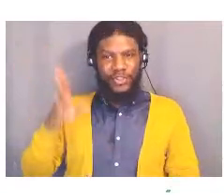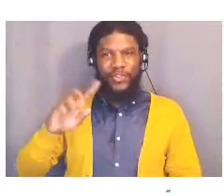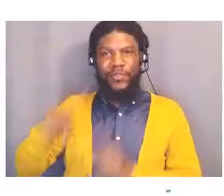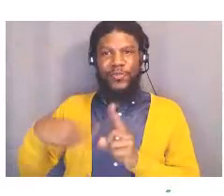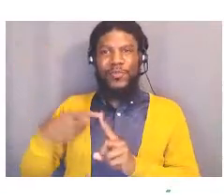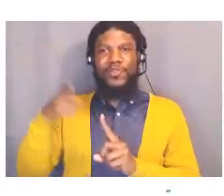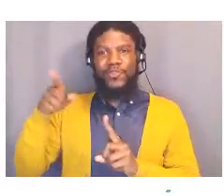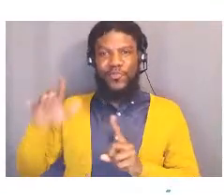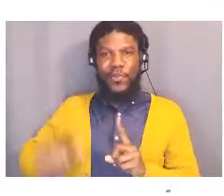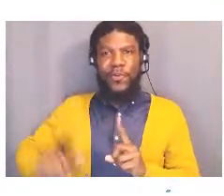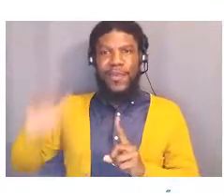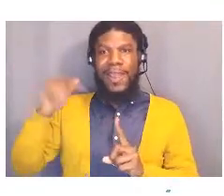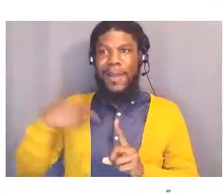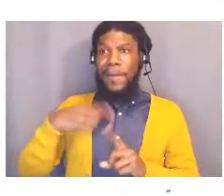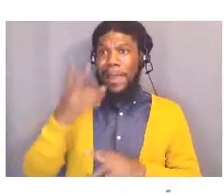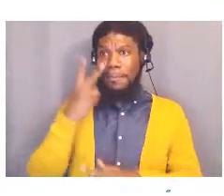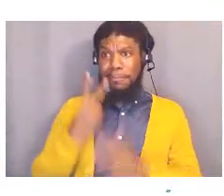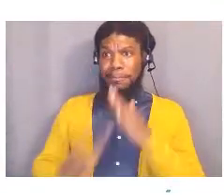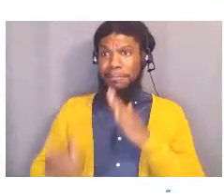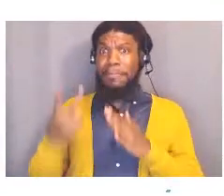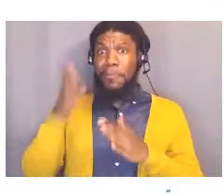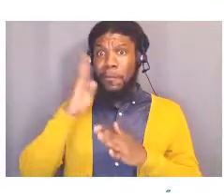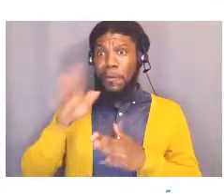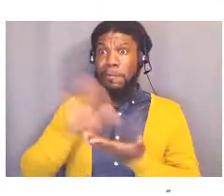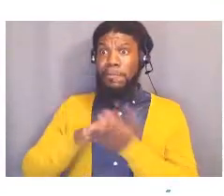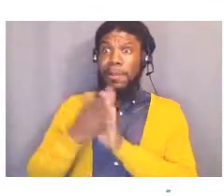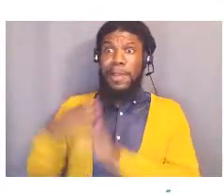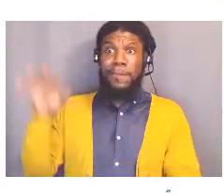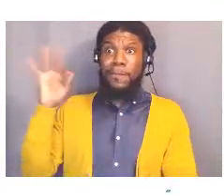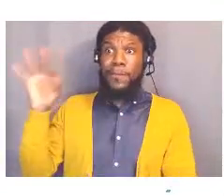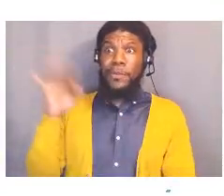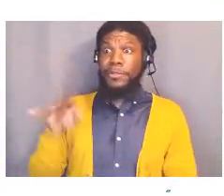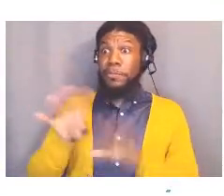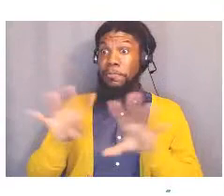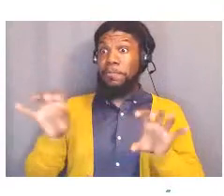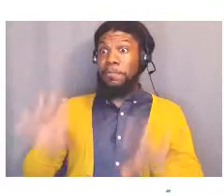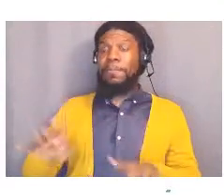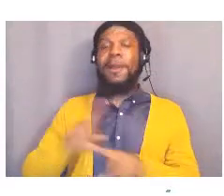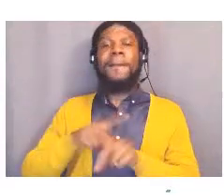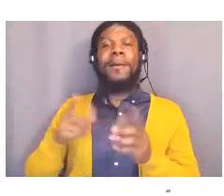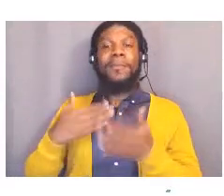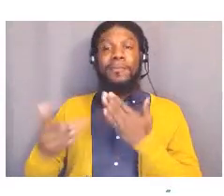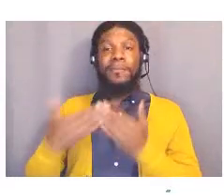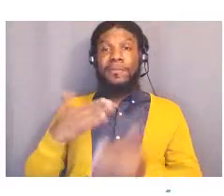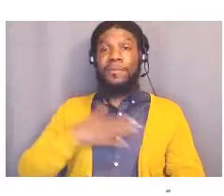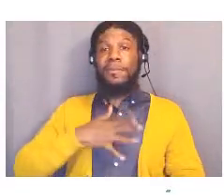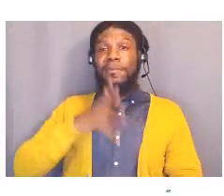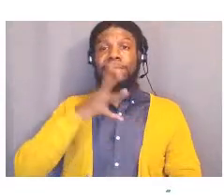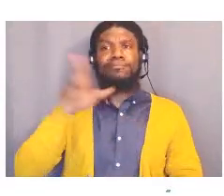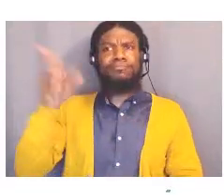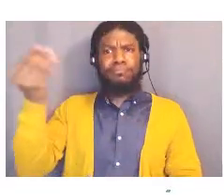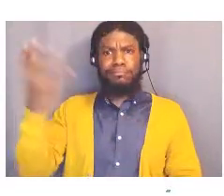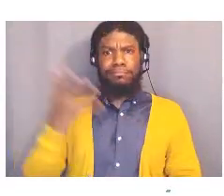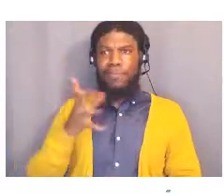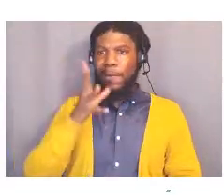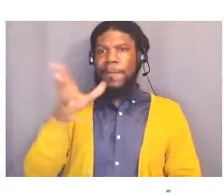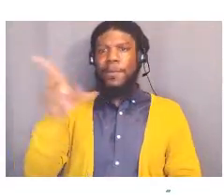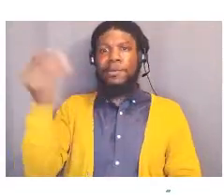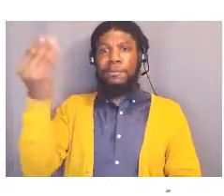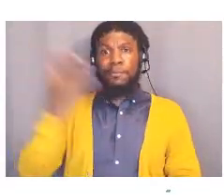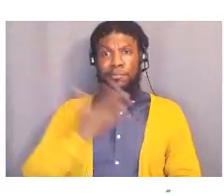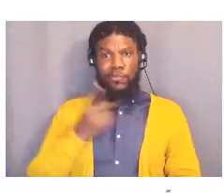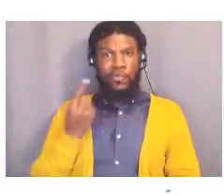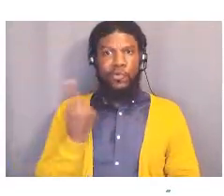I didn't know. But she'd always say you take the cake. And I found out that's because that's the